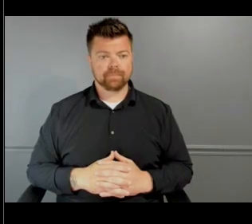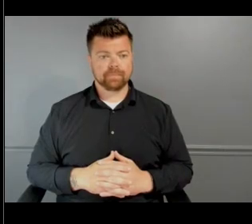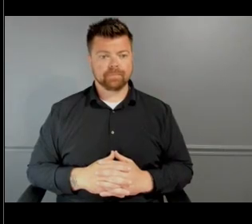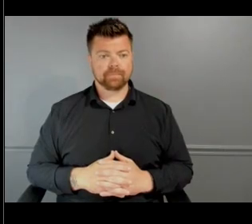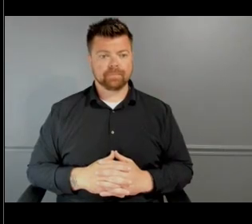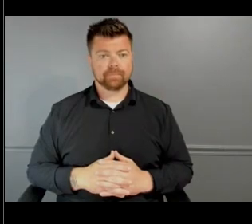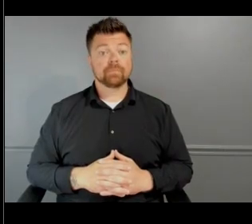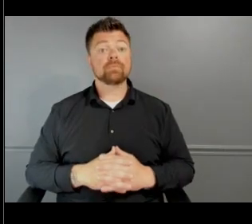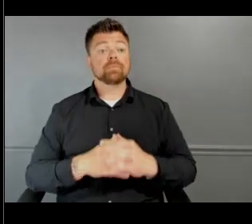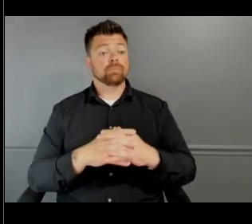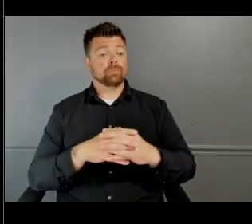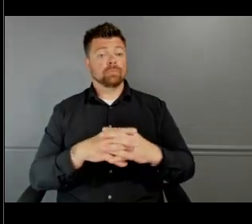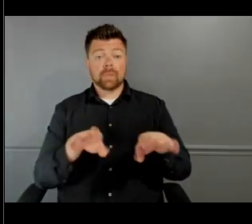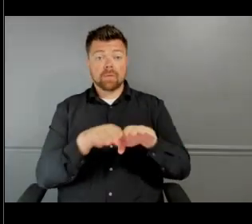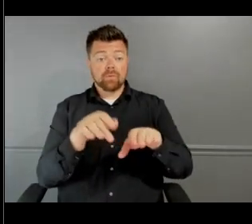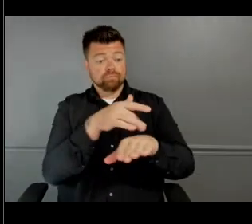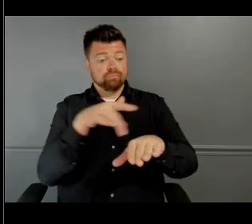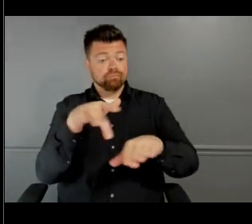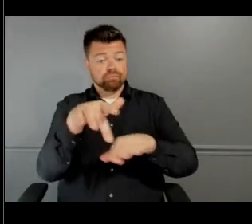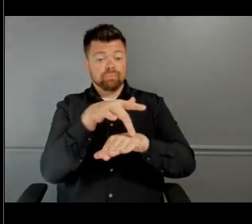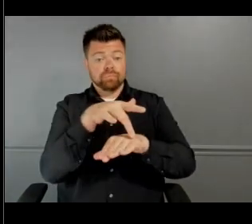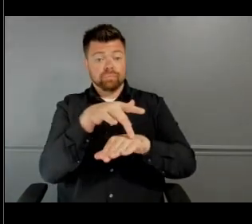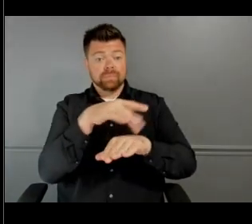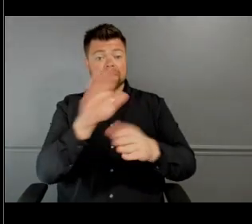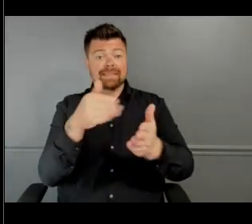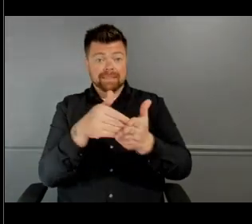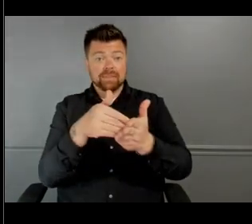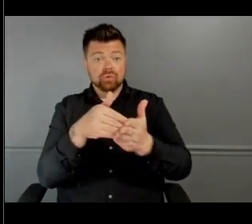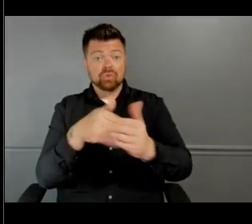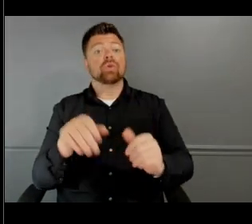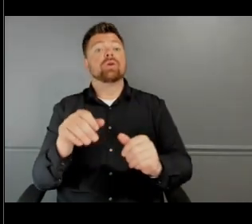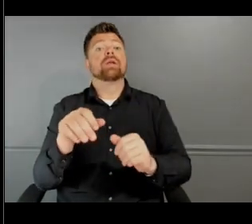Clear floor space centered on the lavatory.